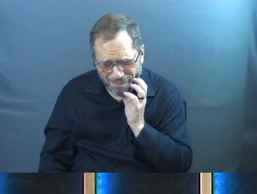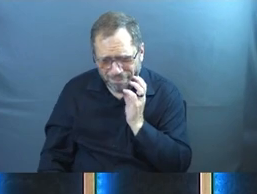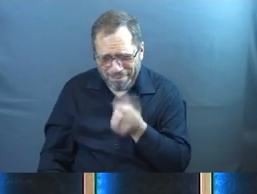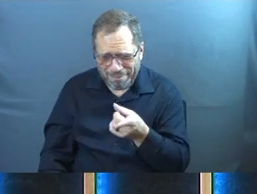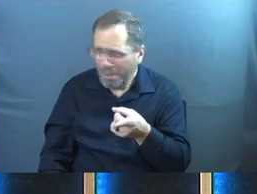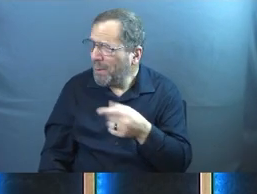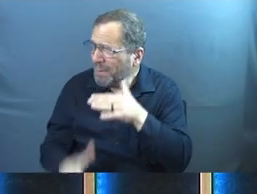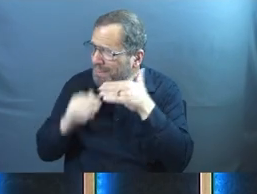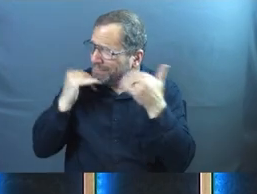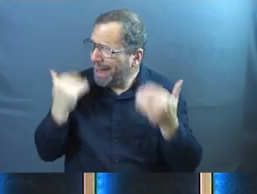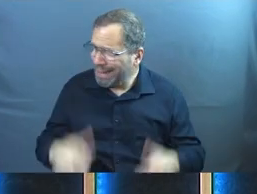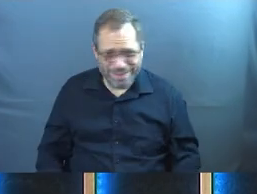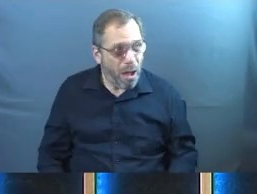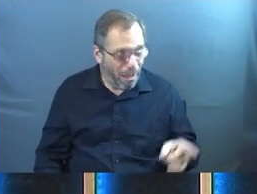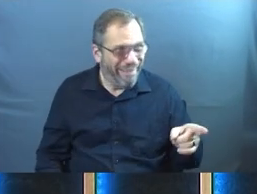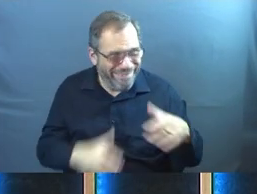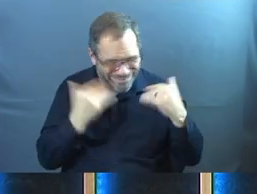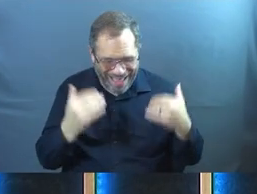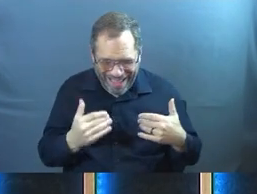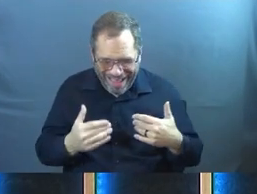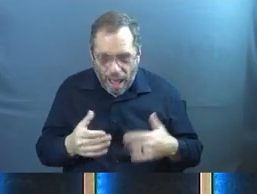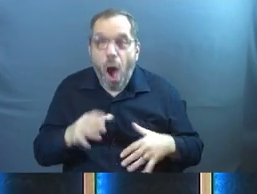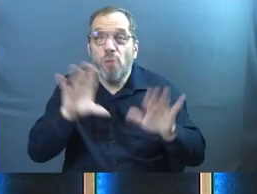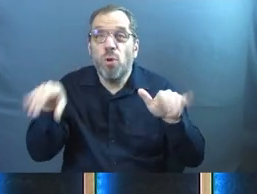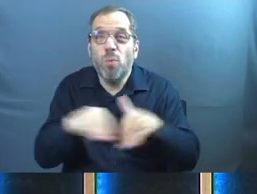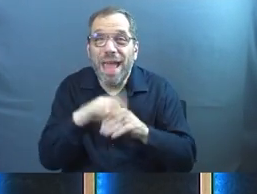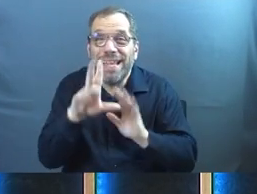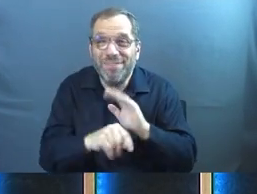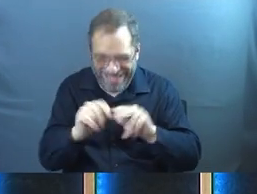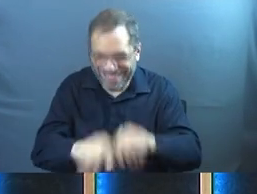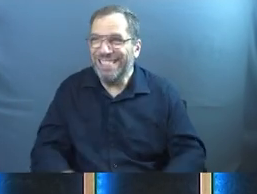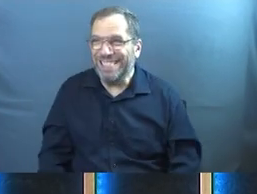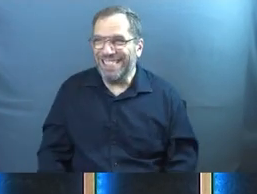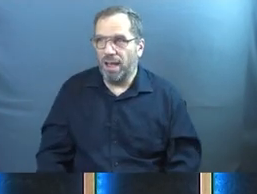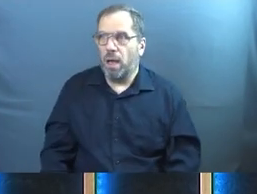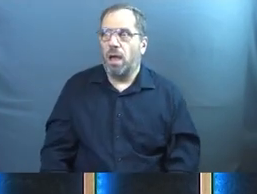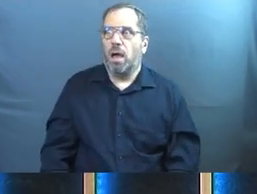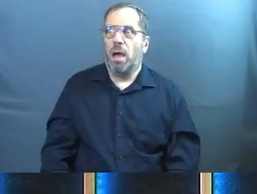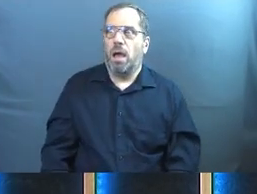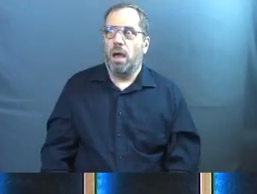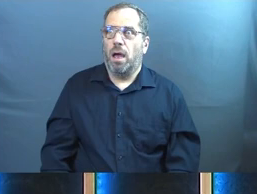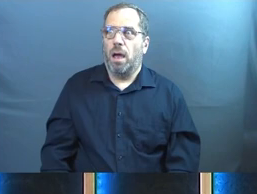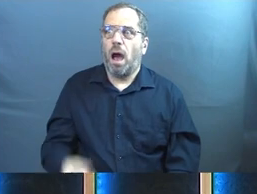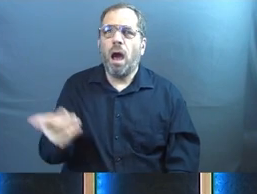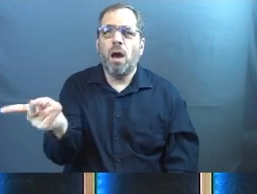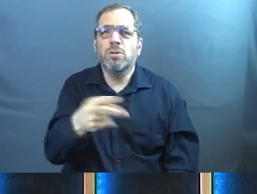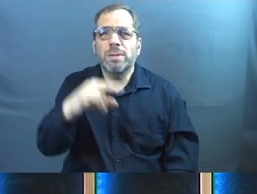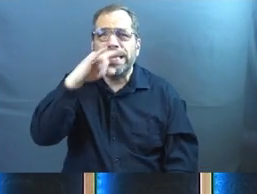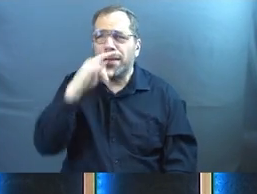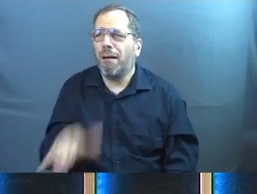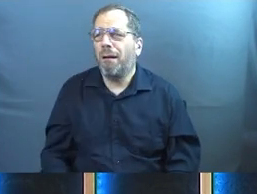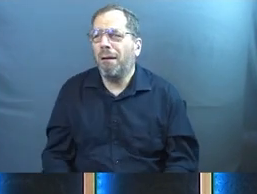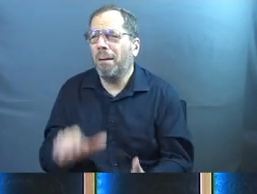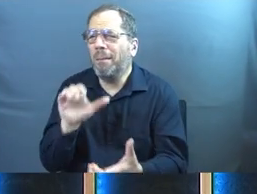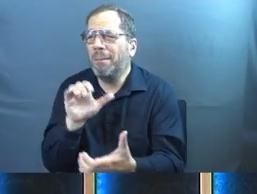then. Pull up the old wedding video and look at how happy those two kids